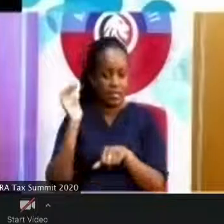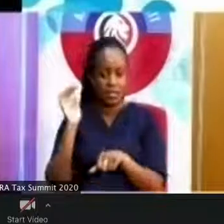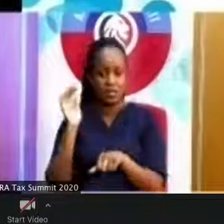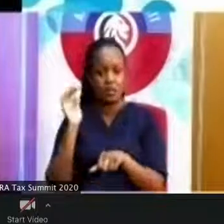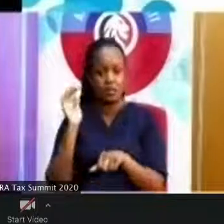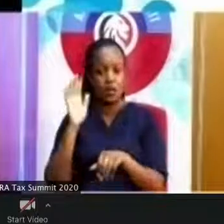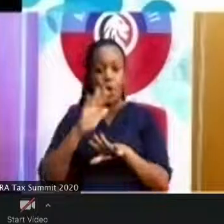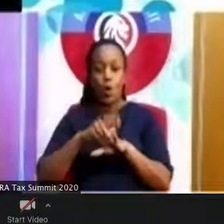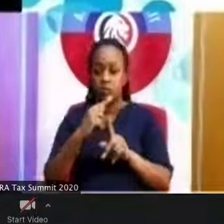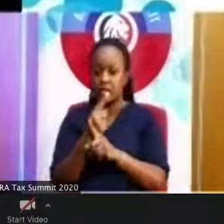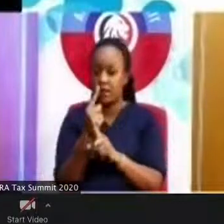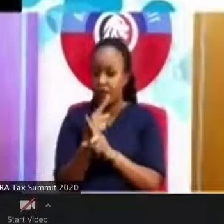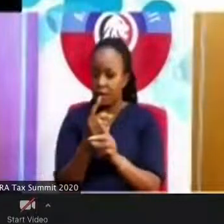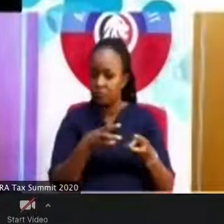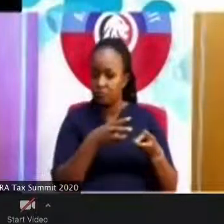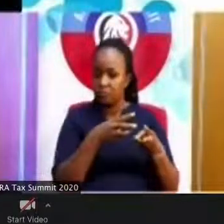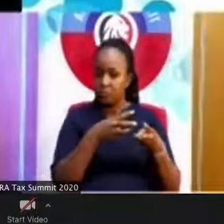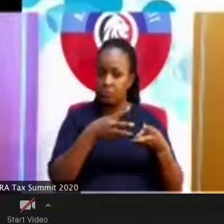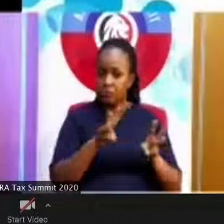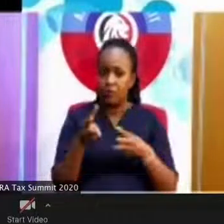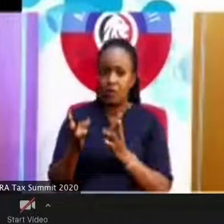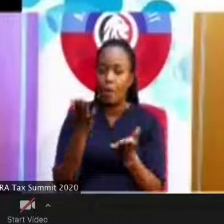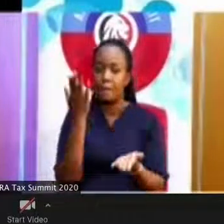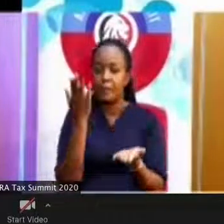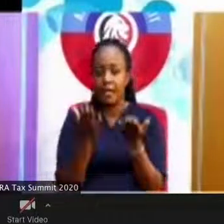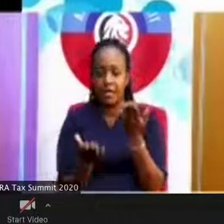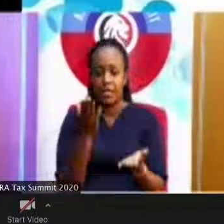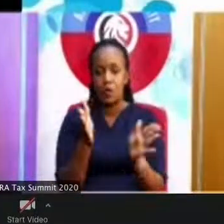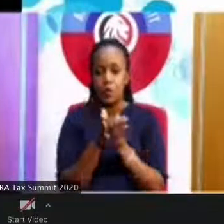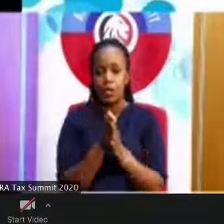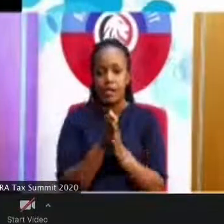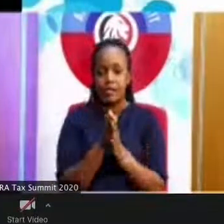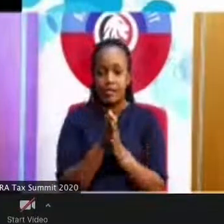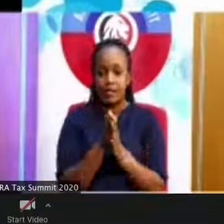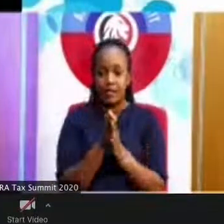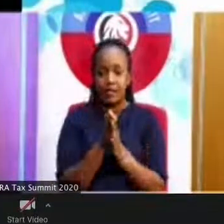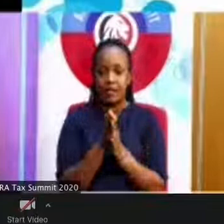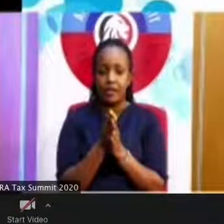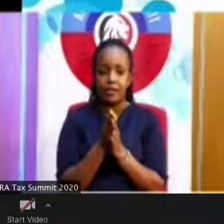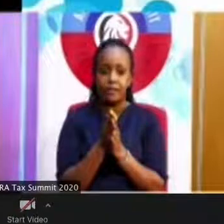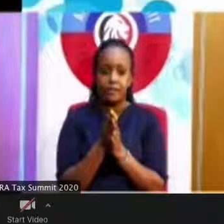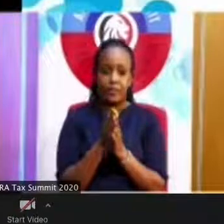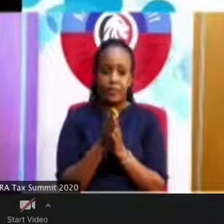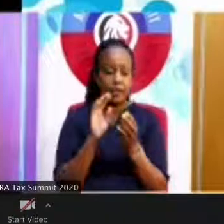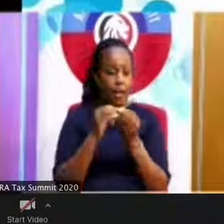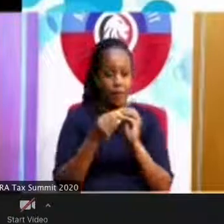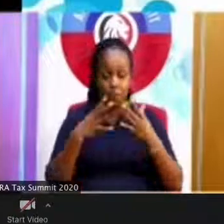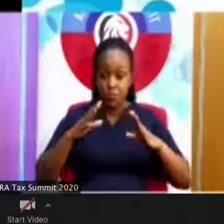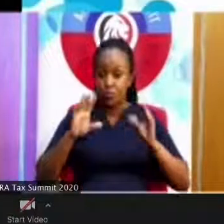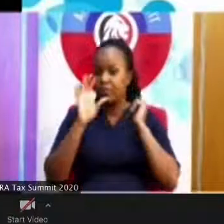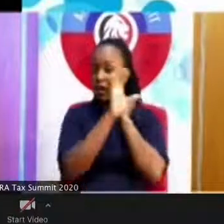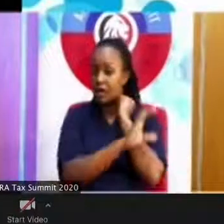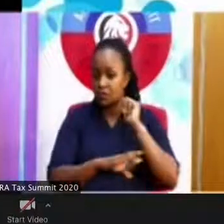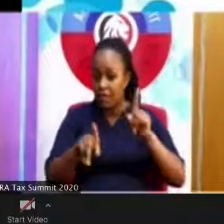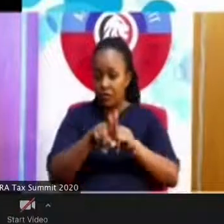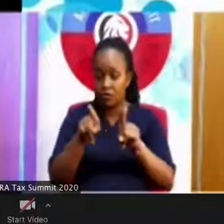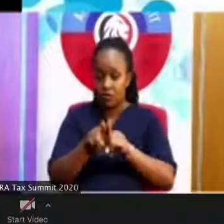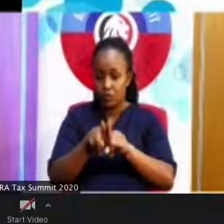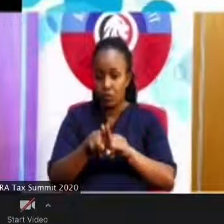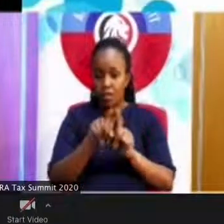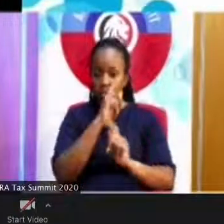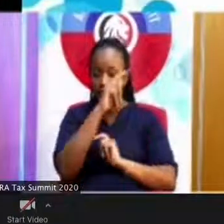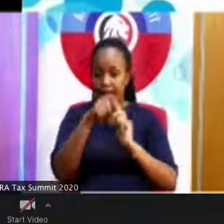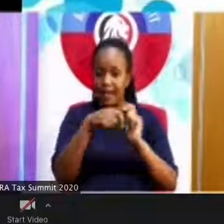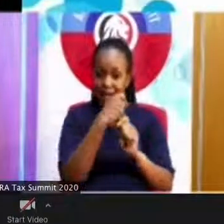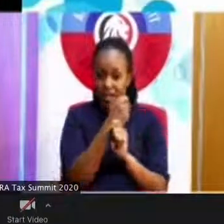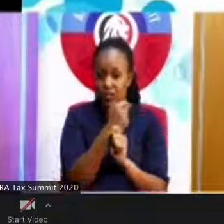fatalities, comparing the size of the country, and also the kind of our